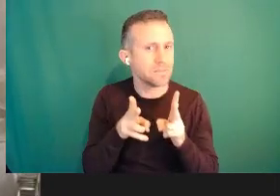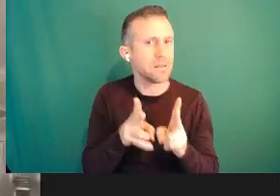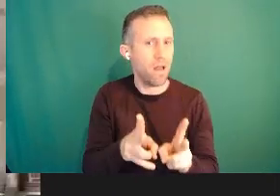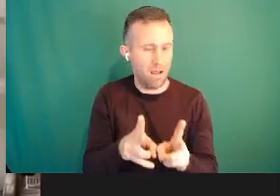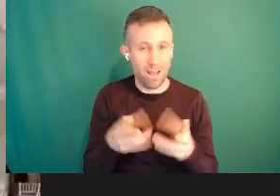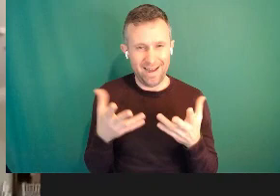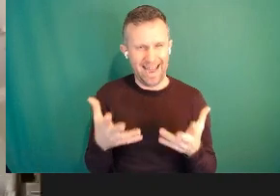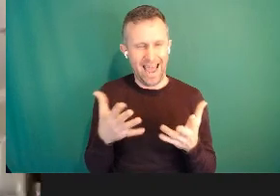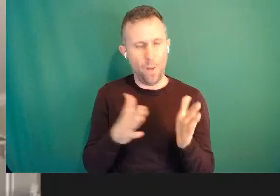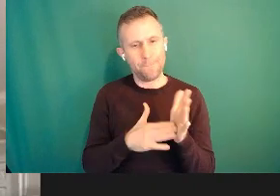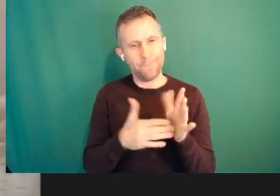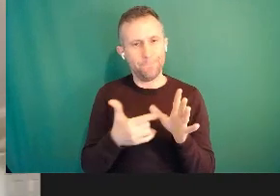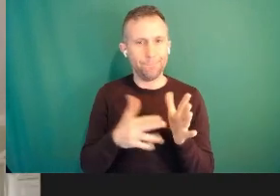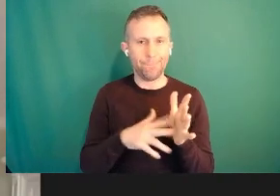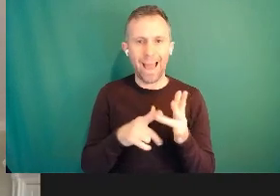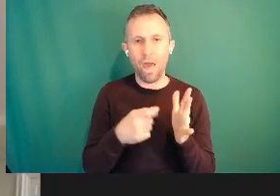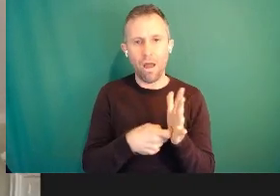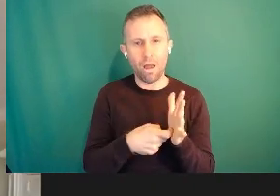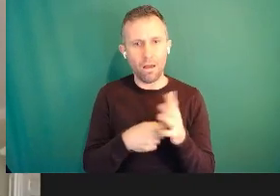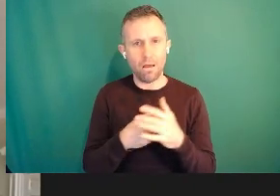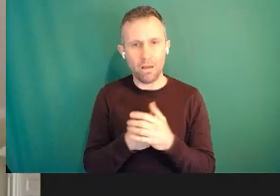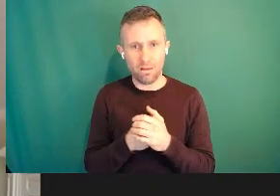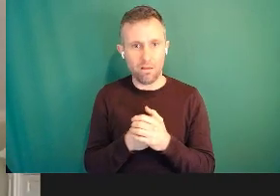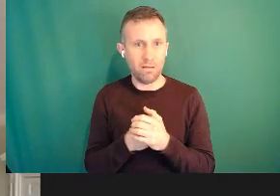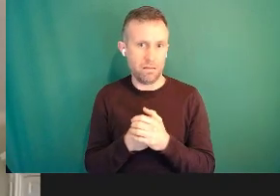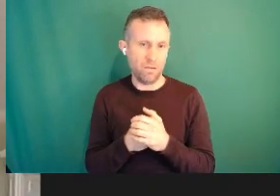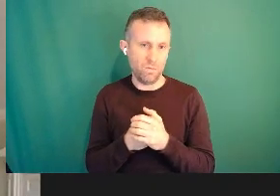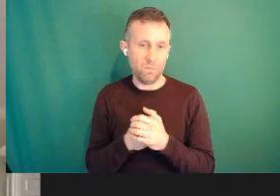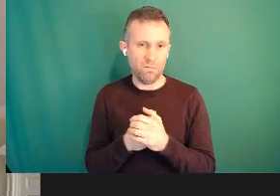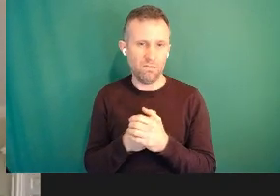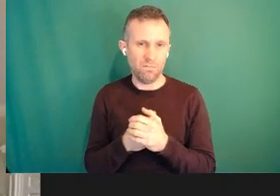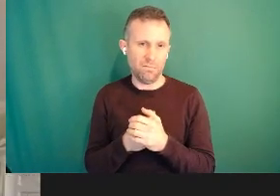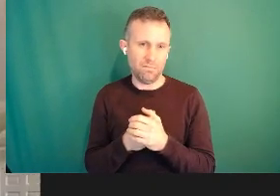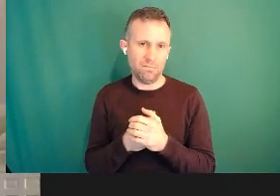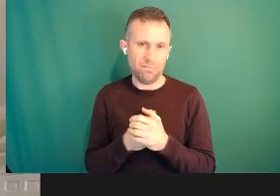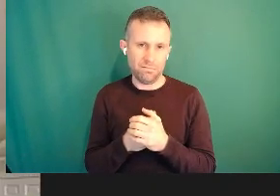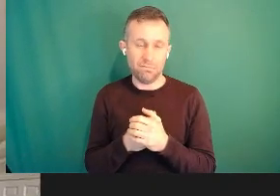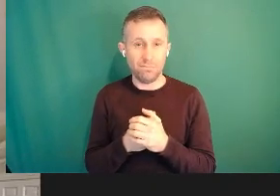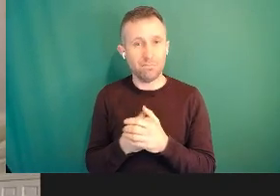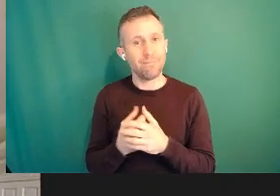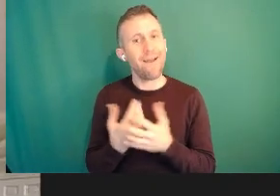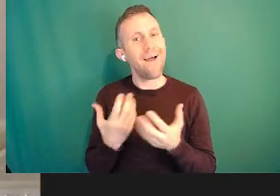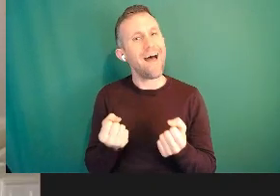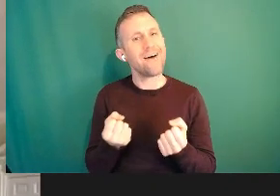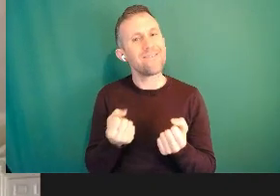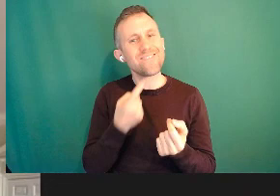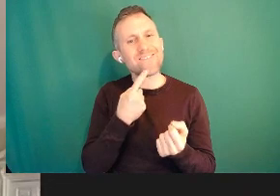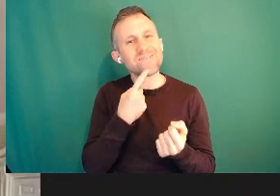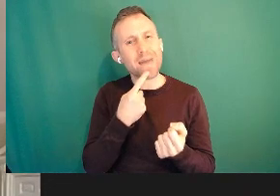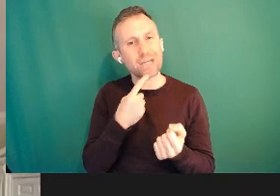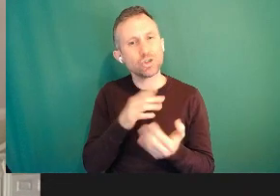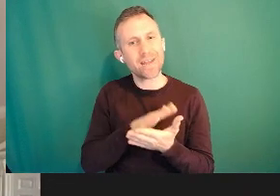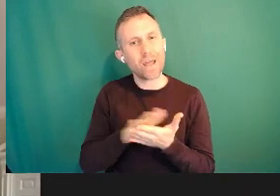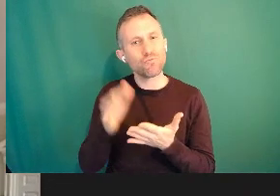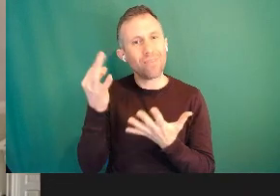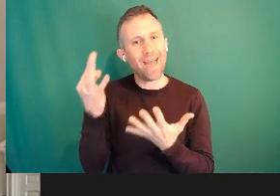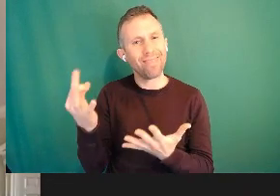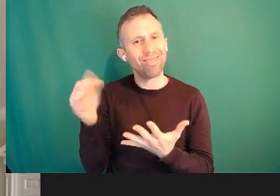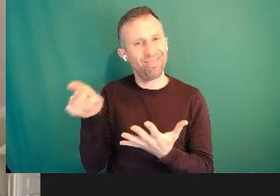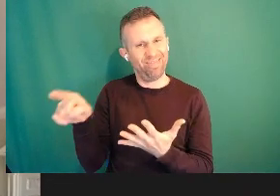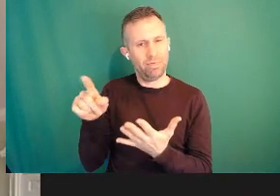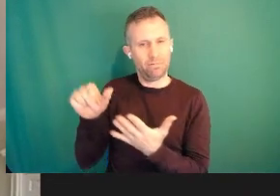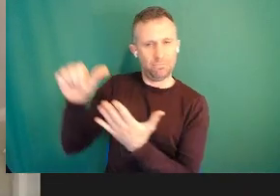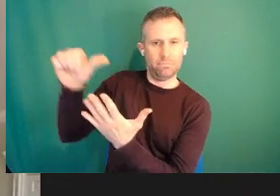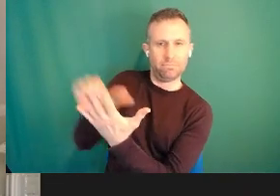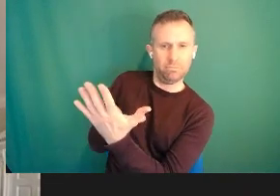scale as well. And so there's an inventory from King Henry VIII And on that inventory, there's